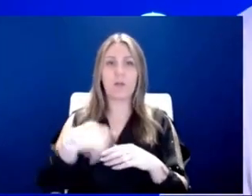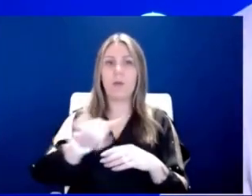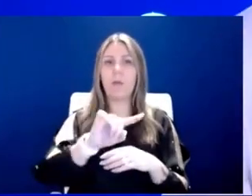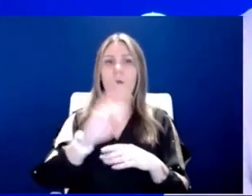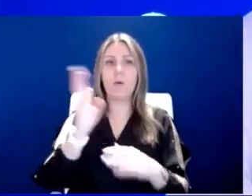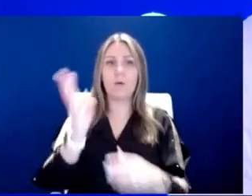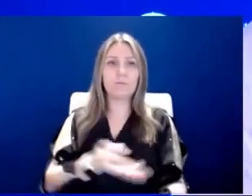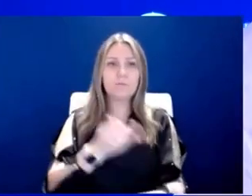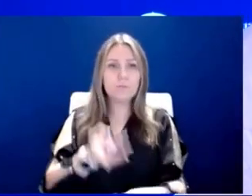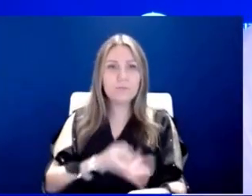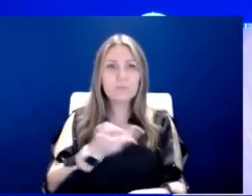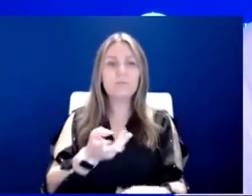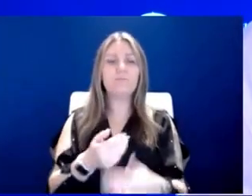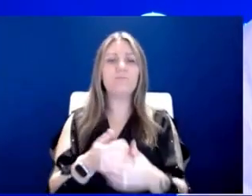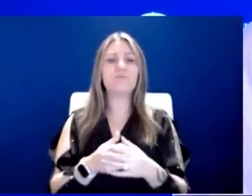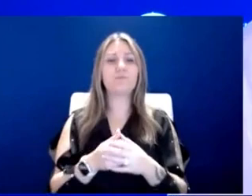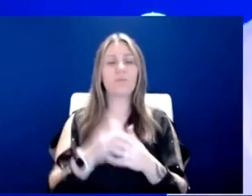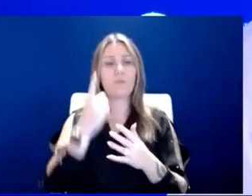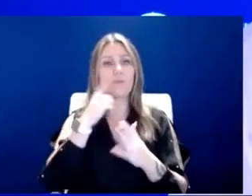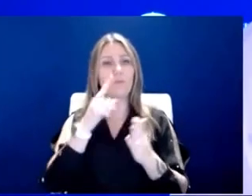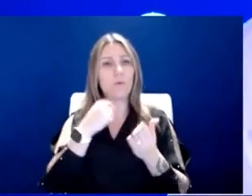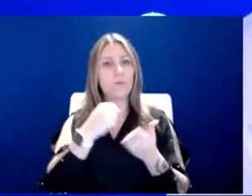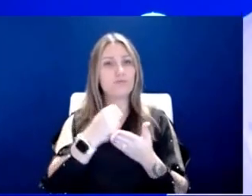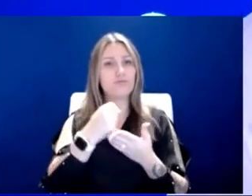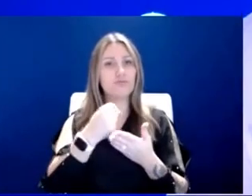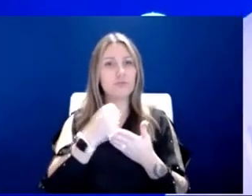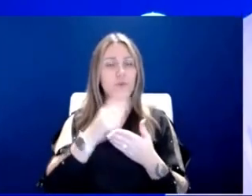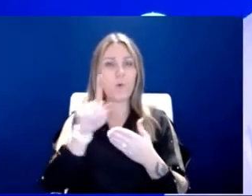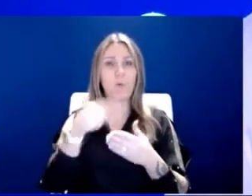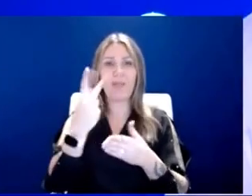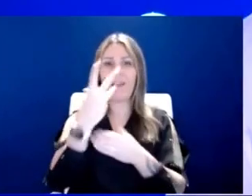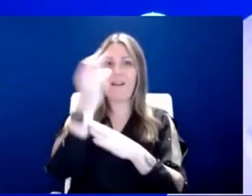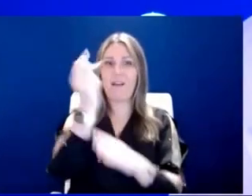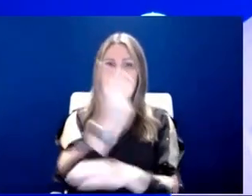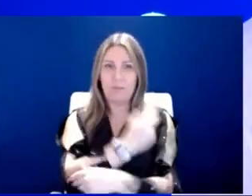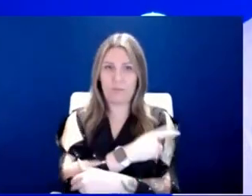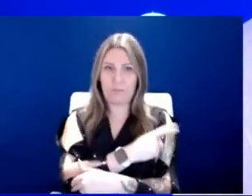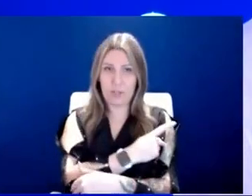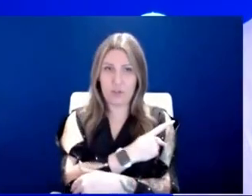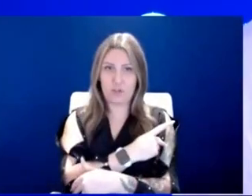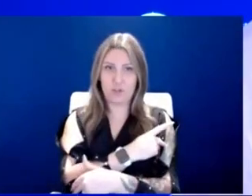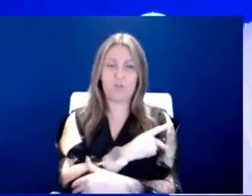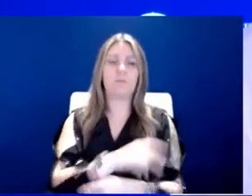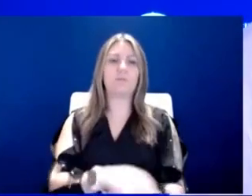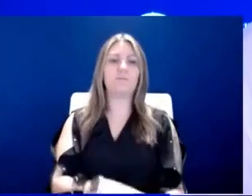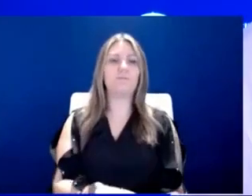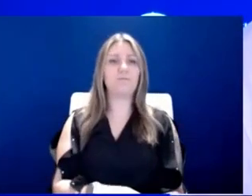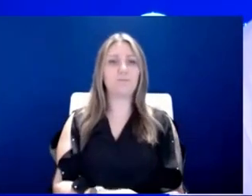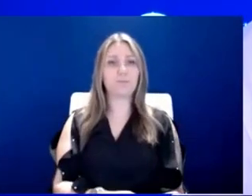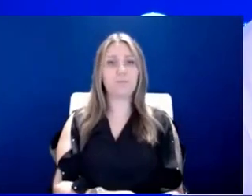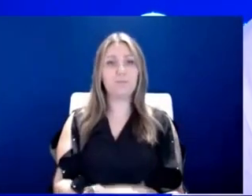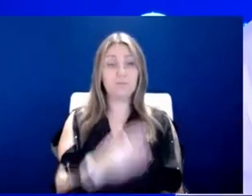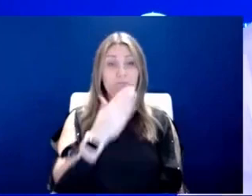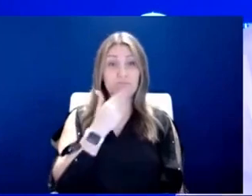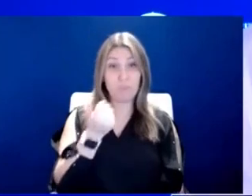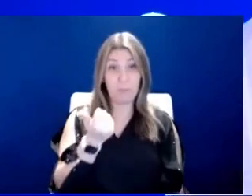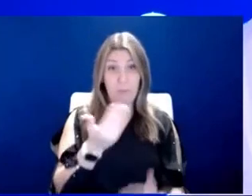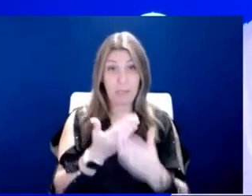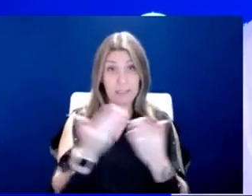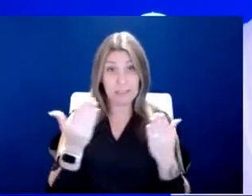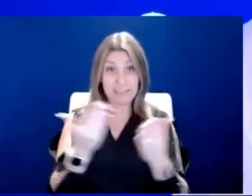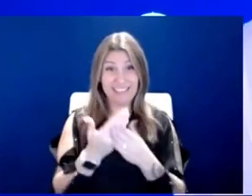for treatment. Again, these are only for outpatients. Really, the best thing is if it's 7 days or less